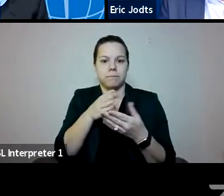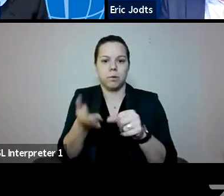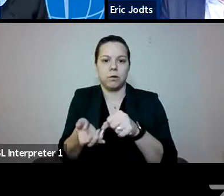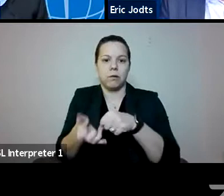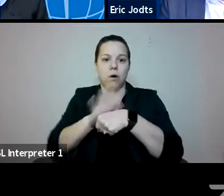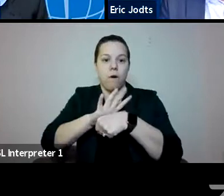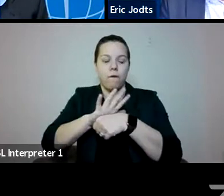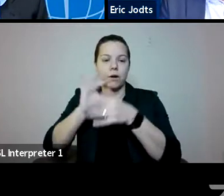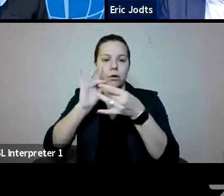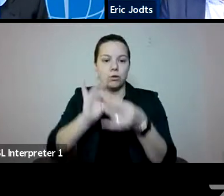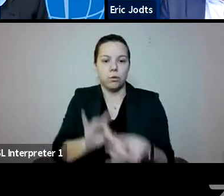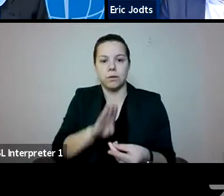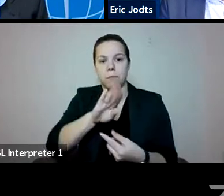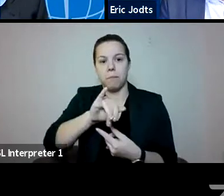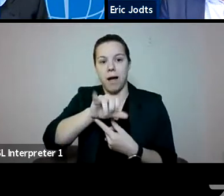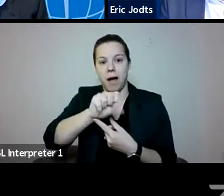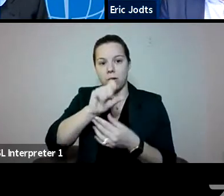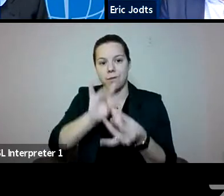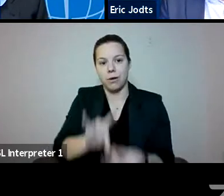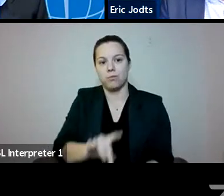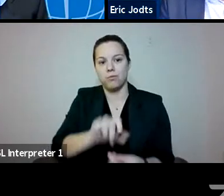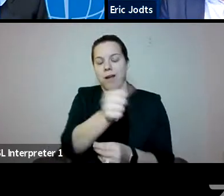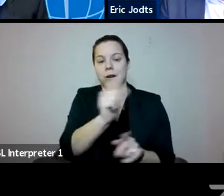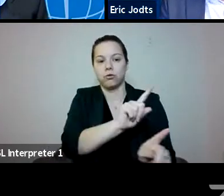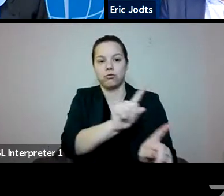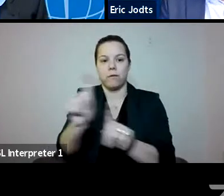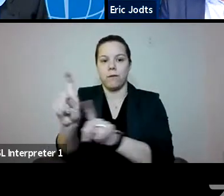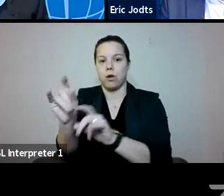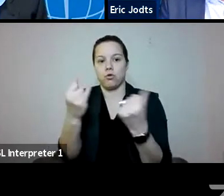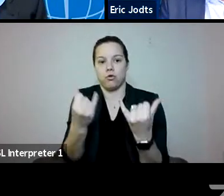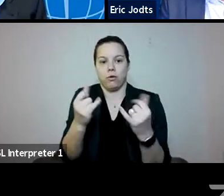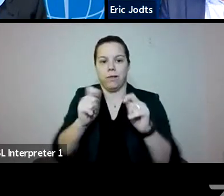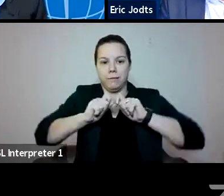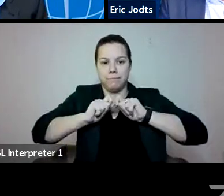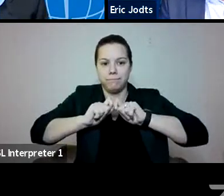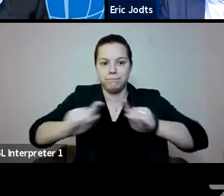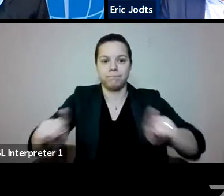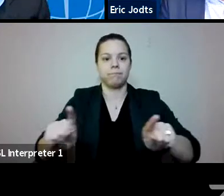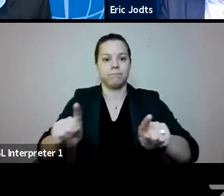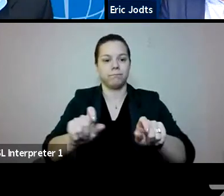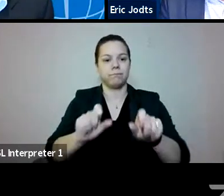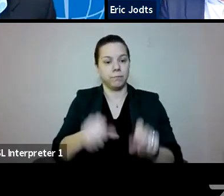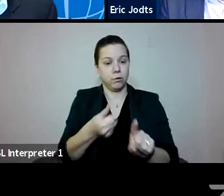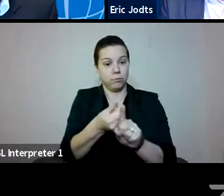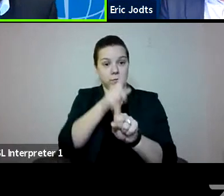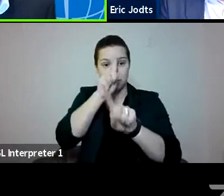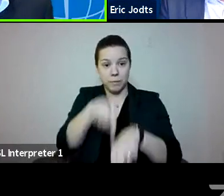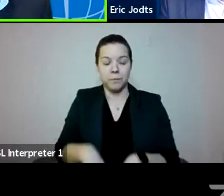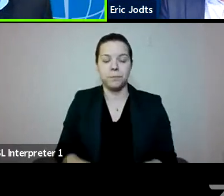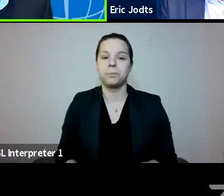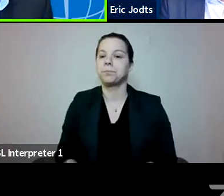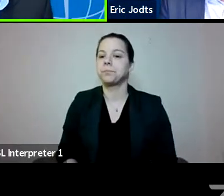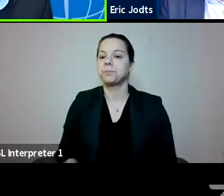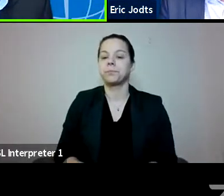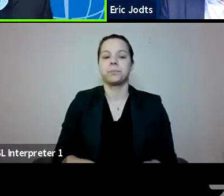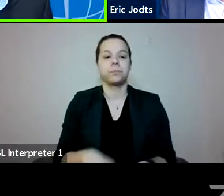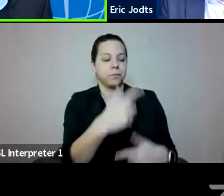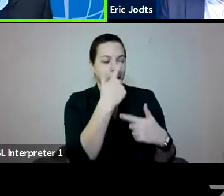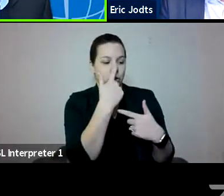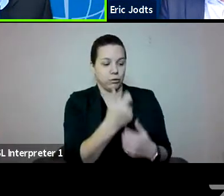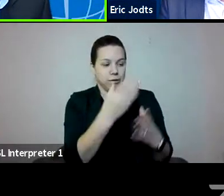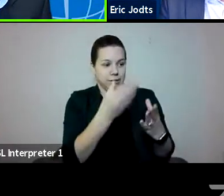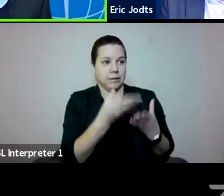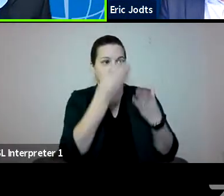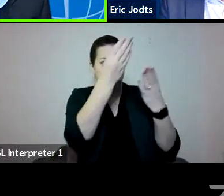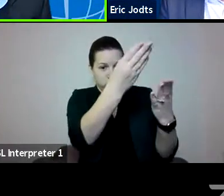COVID-associated bias on any survey conducted now. Can you respond to that, please? That's an interesting suggestion. I